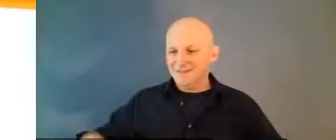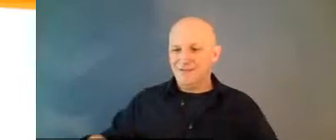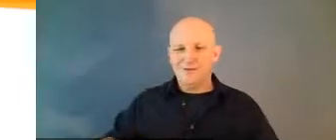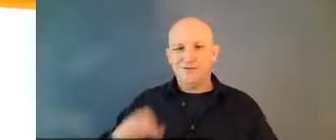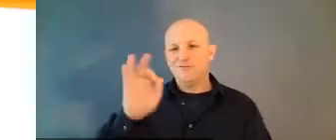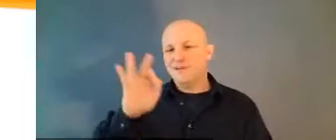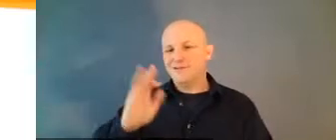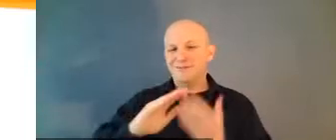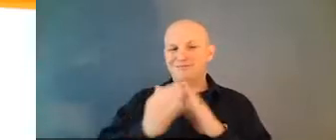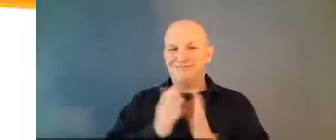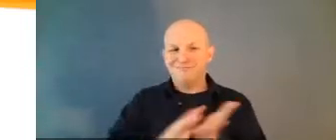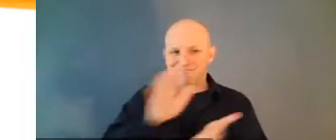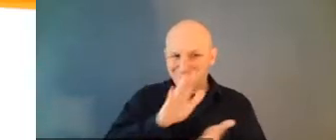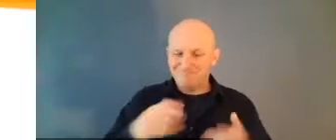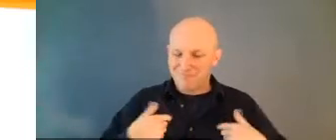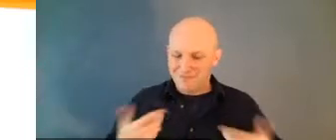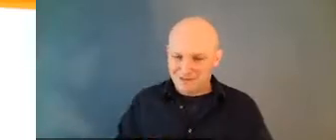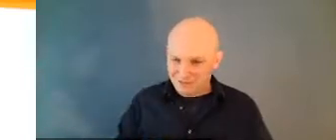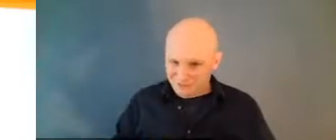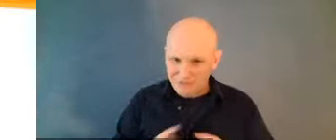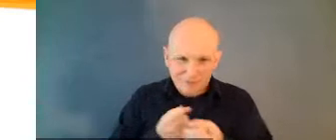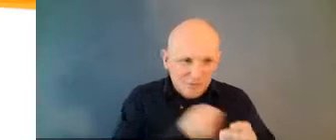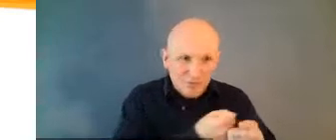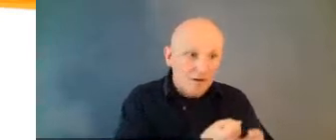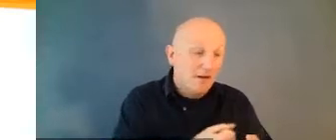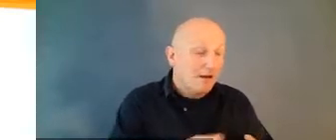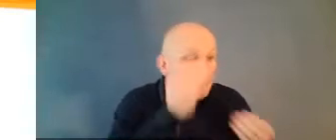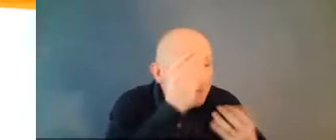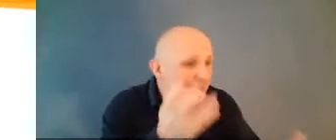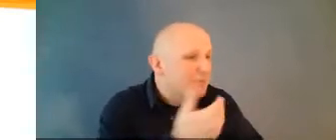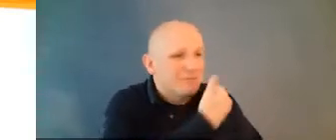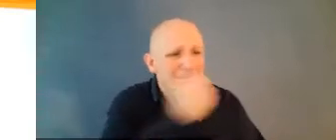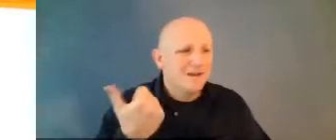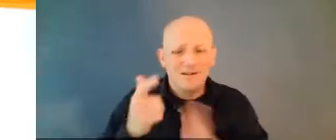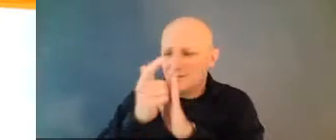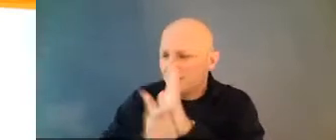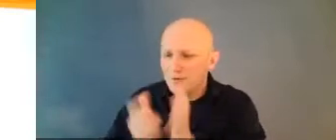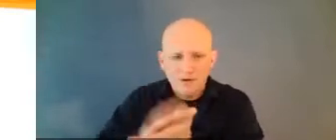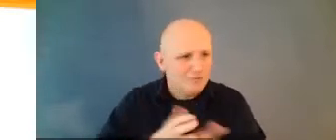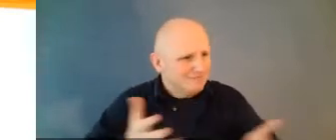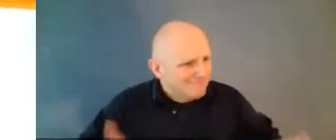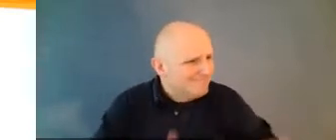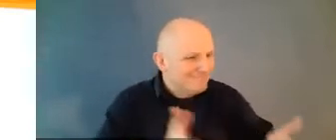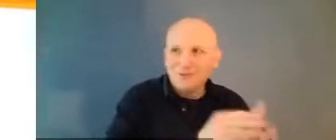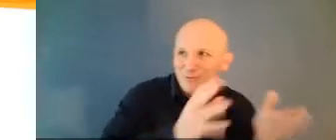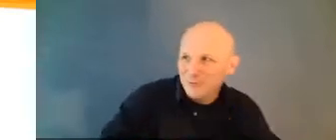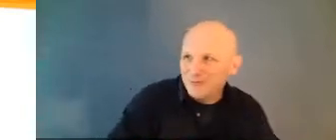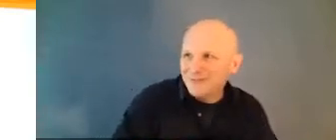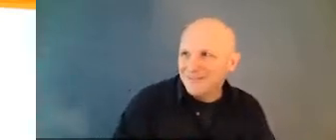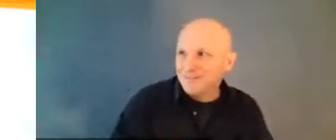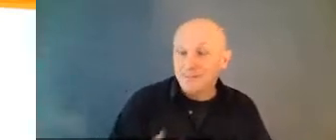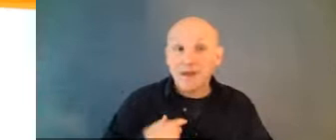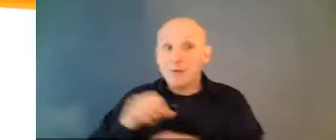I think our students can attest to this, I say, go to the best law school you can get into, go get your 4-year degree. Even though I work at